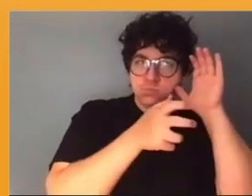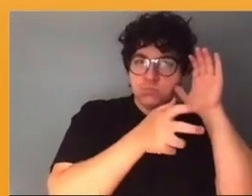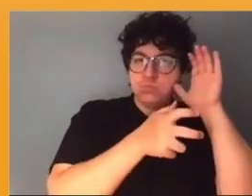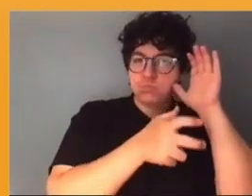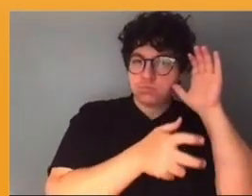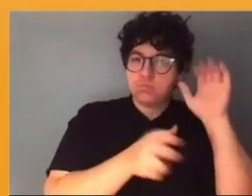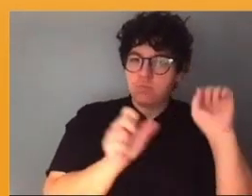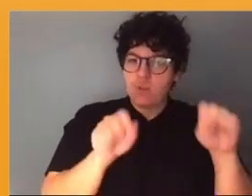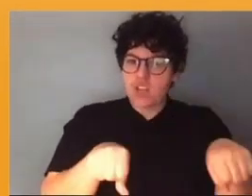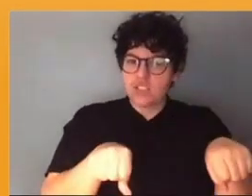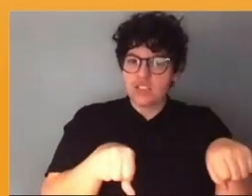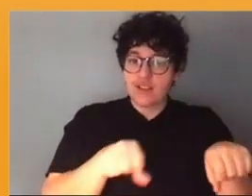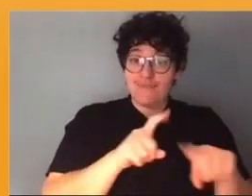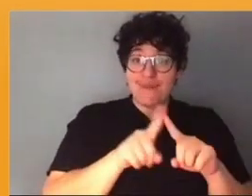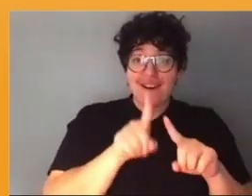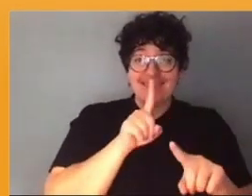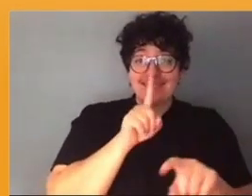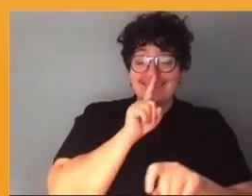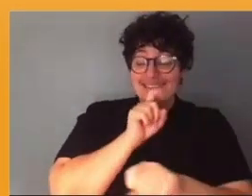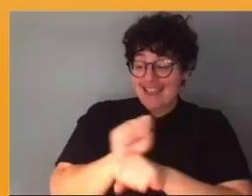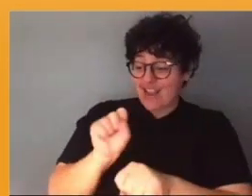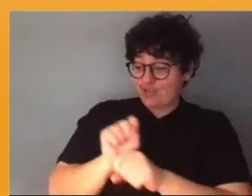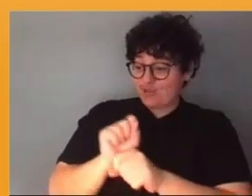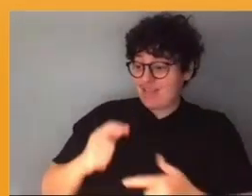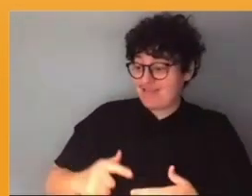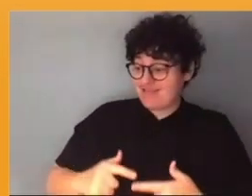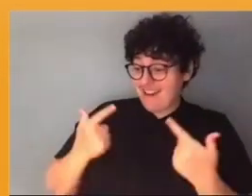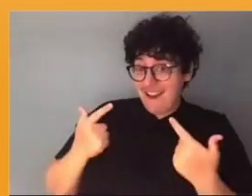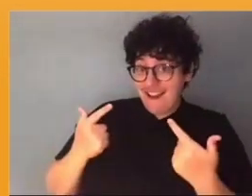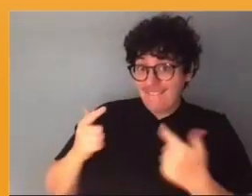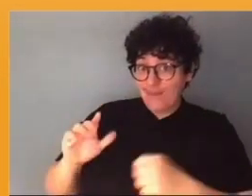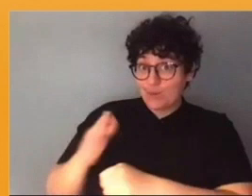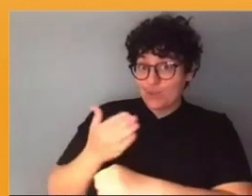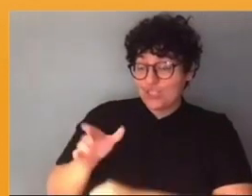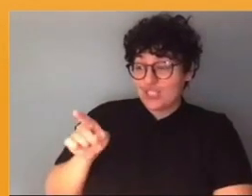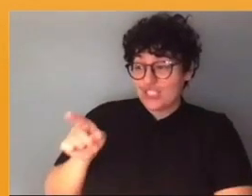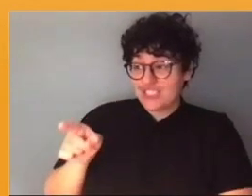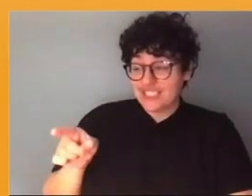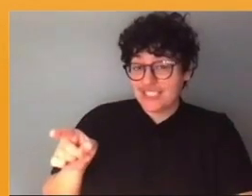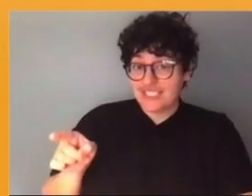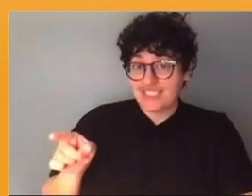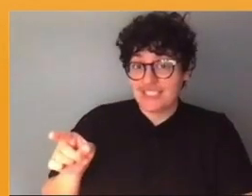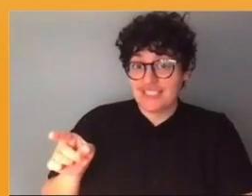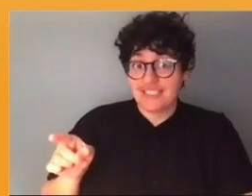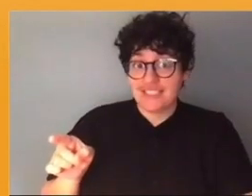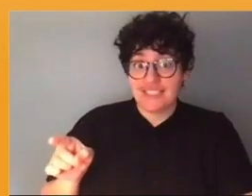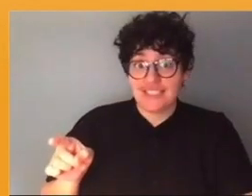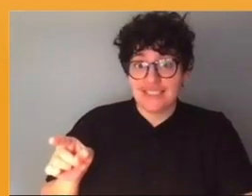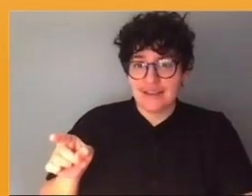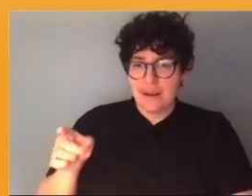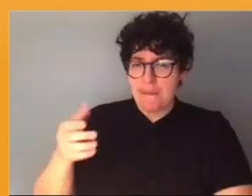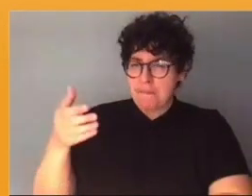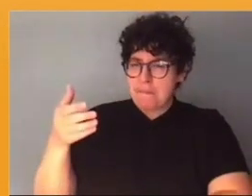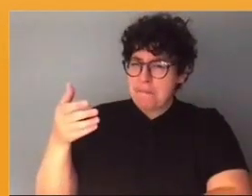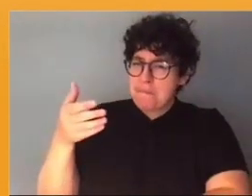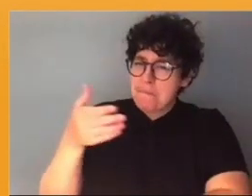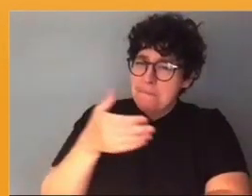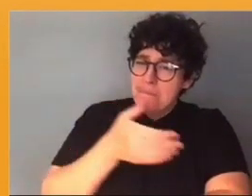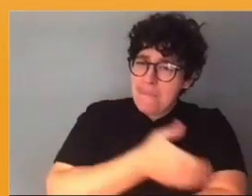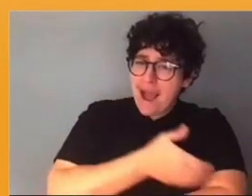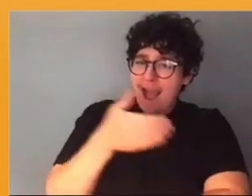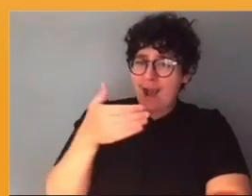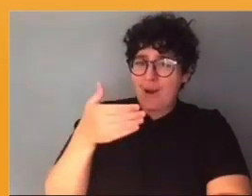the actual live performance musicians, the power is